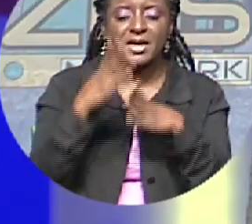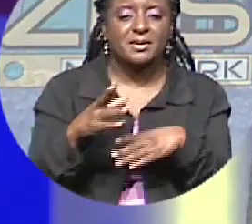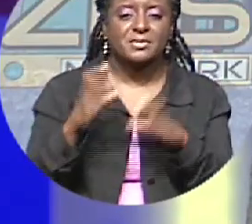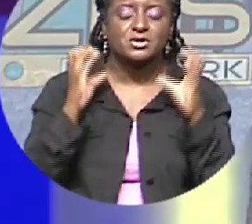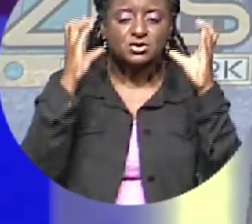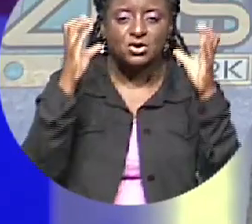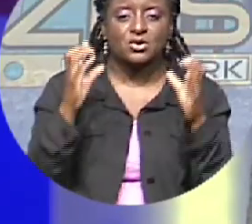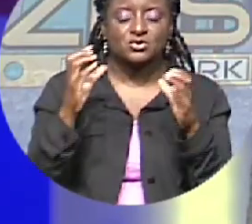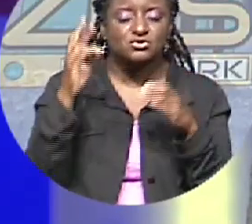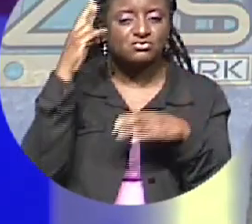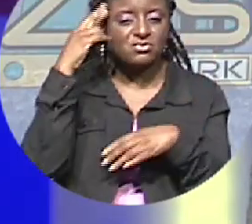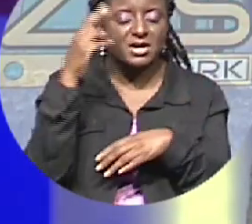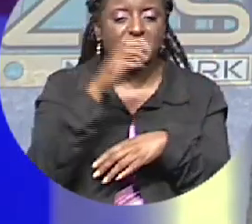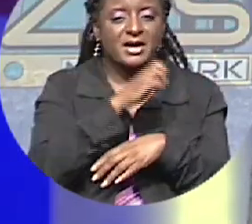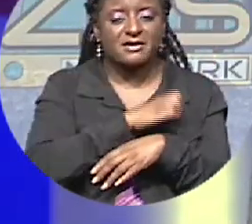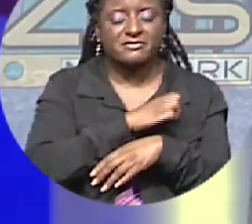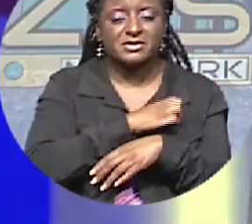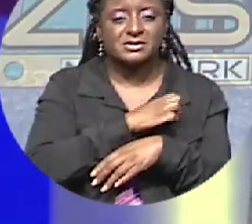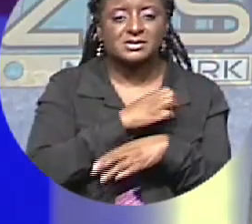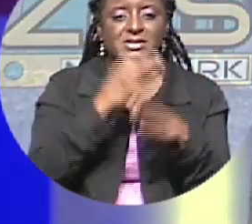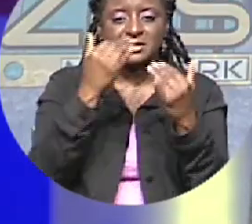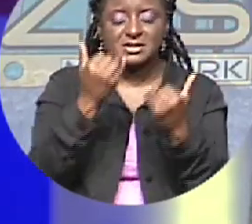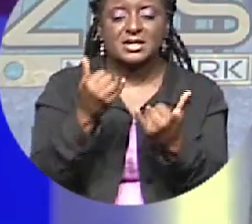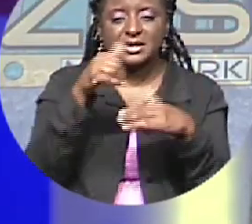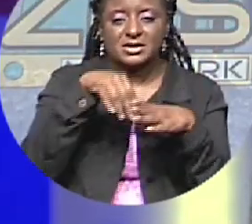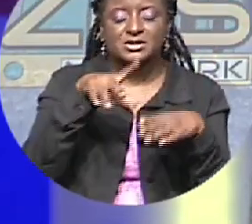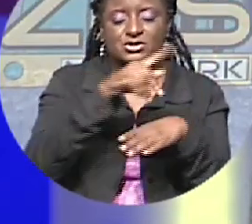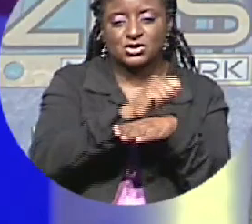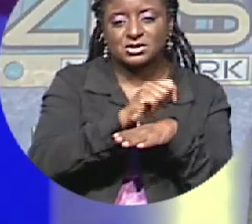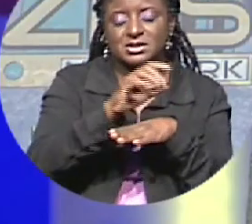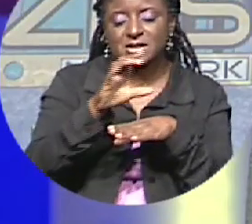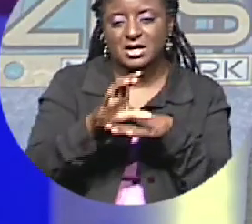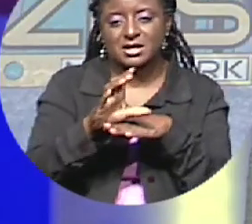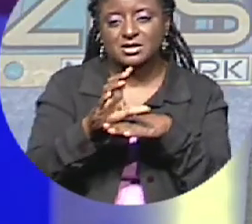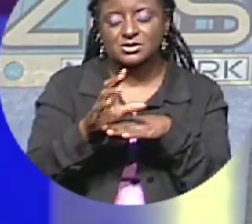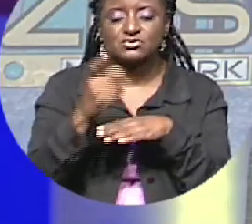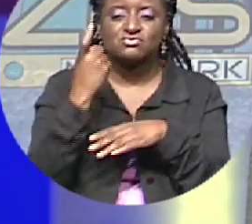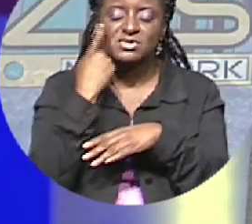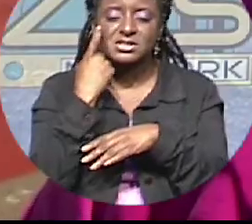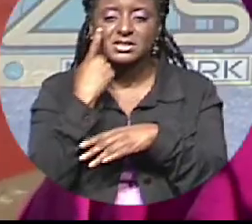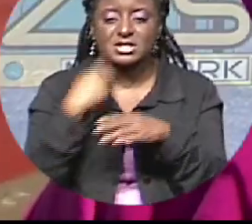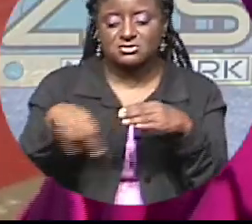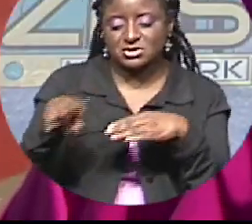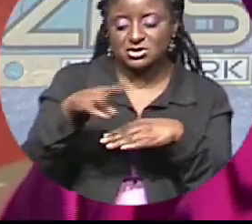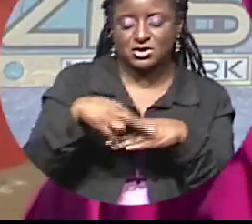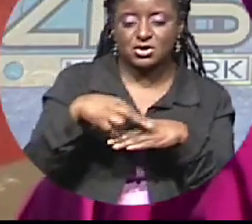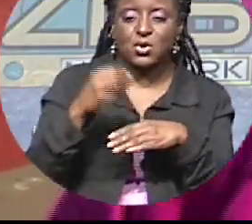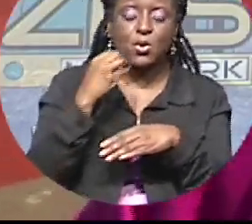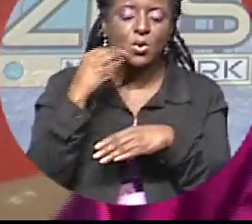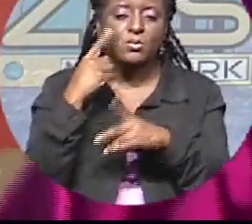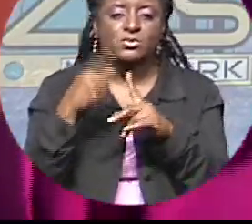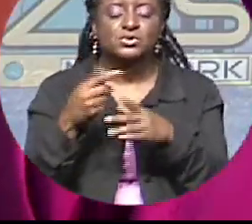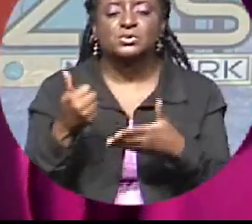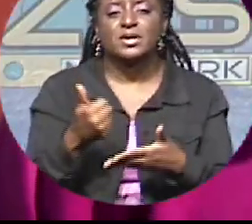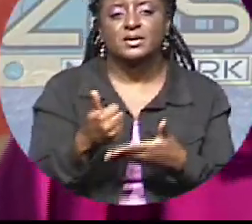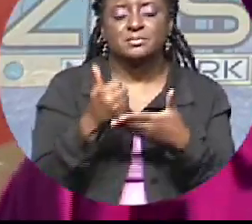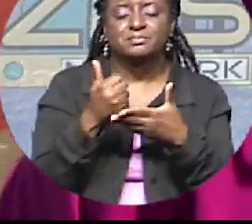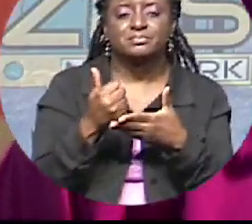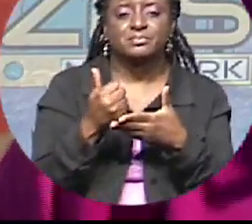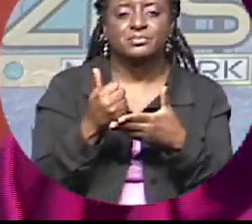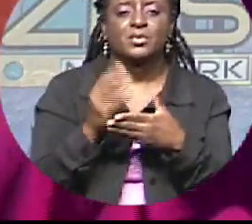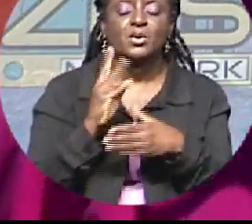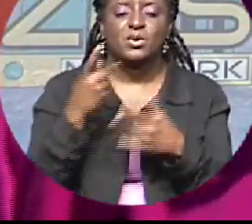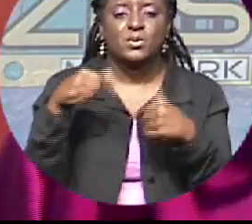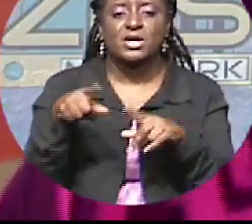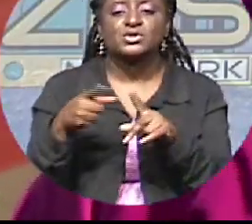the Turks and Caicos Islands, but he recently returned home to lend a helping hand. We won the Long Island tournament about a month